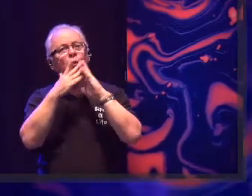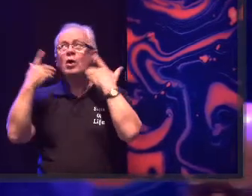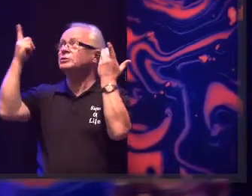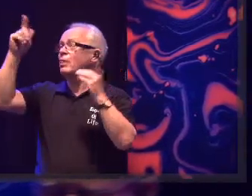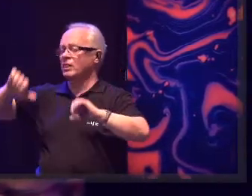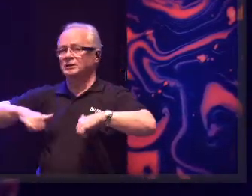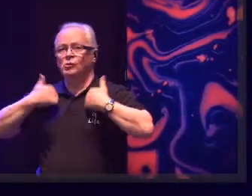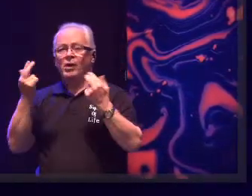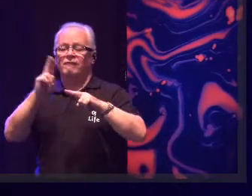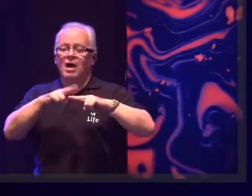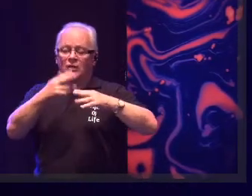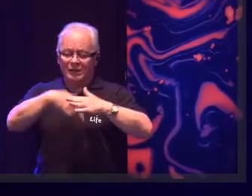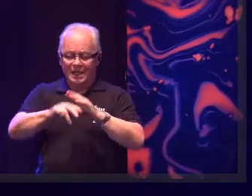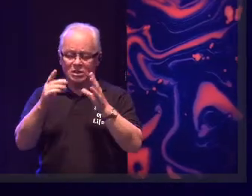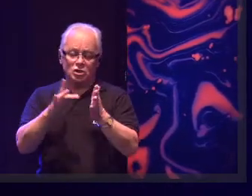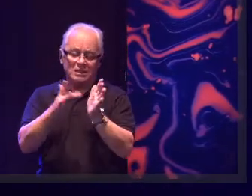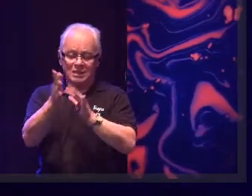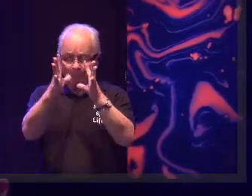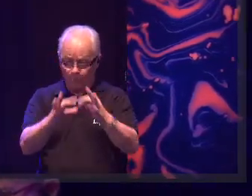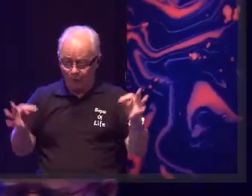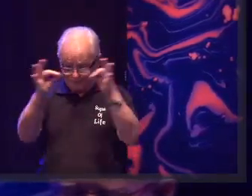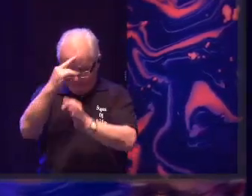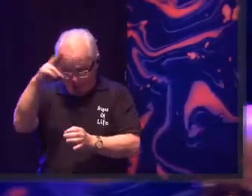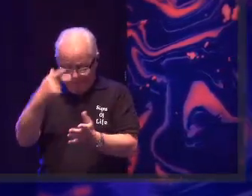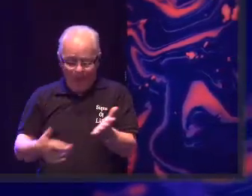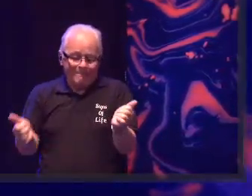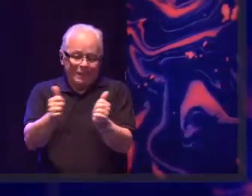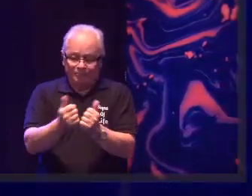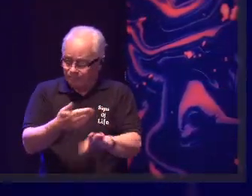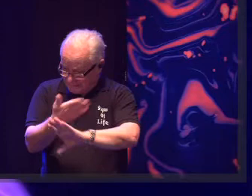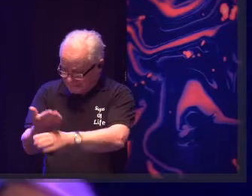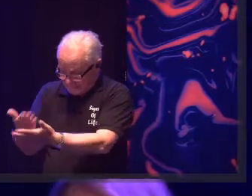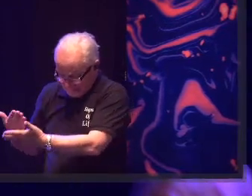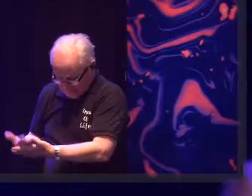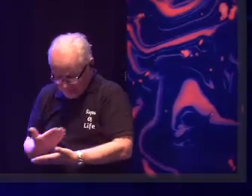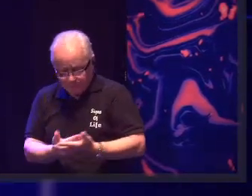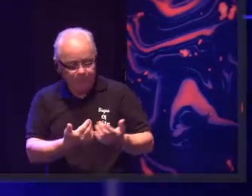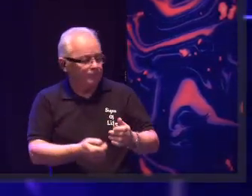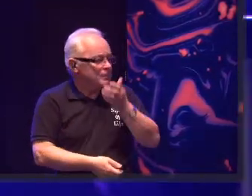Father. In Jesus' precious name, amen. Amen. You may take your seats.